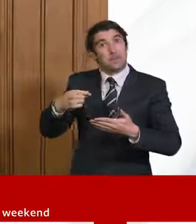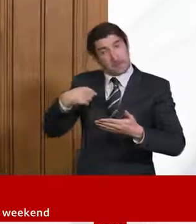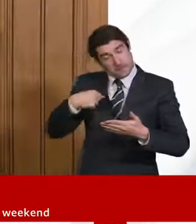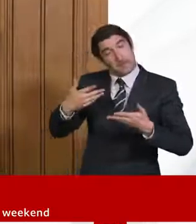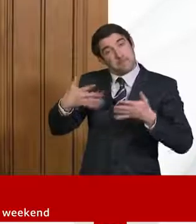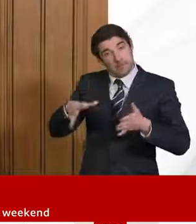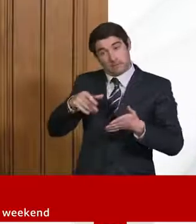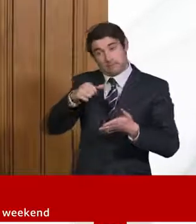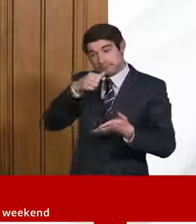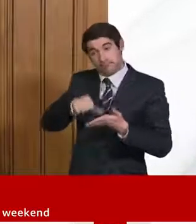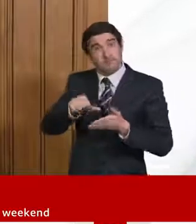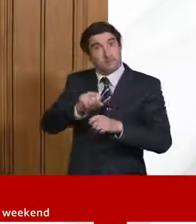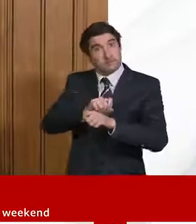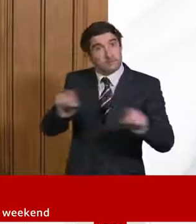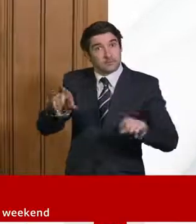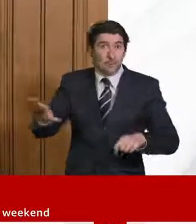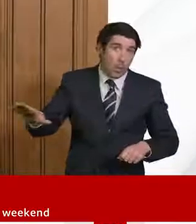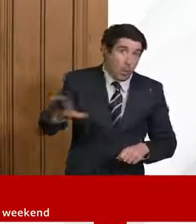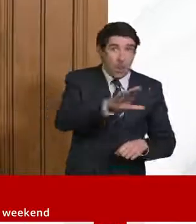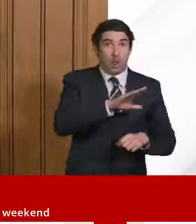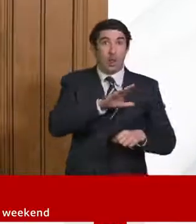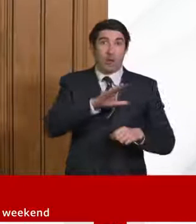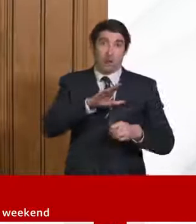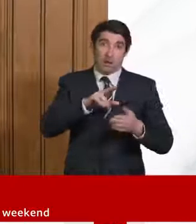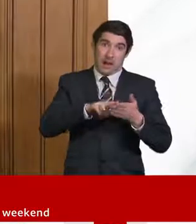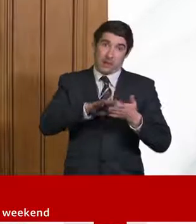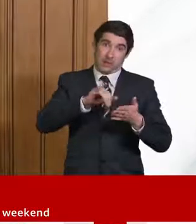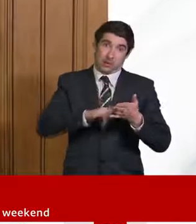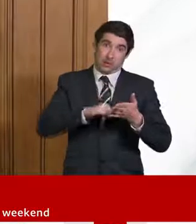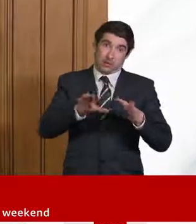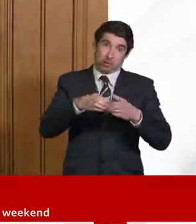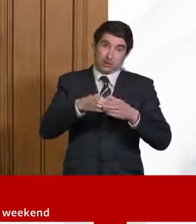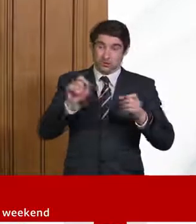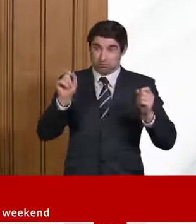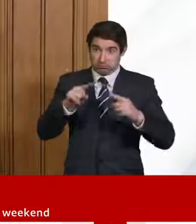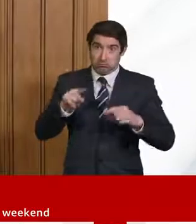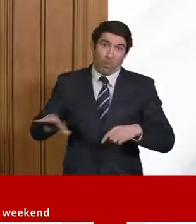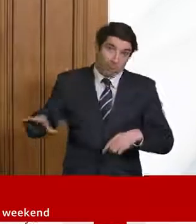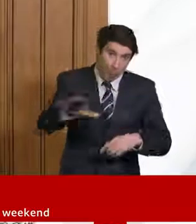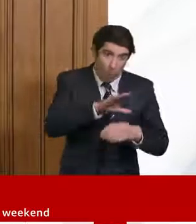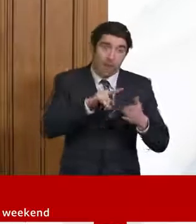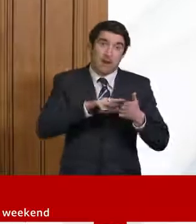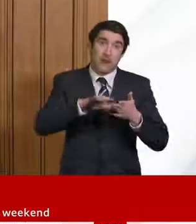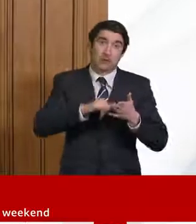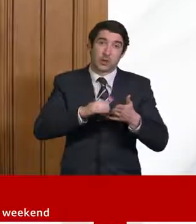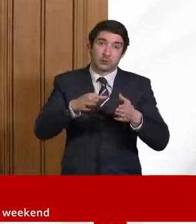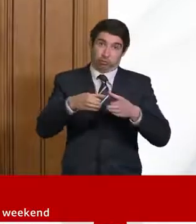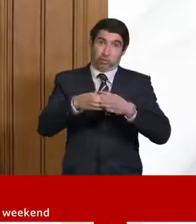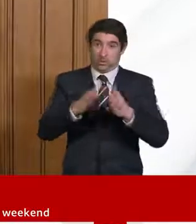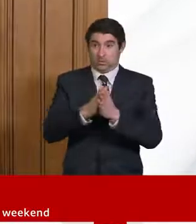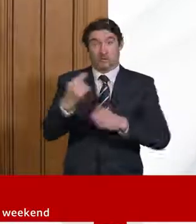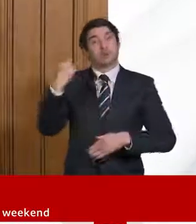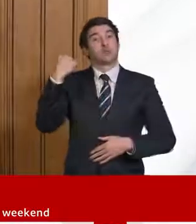all NHS trusts on Sunday to ask them to start to produce lists of the staff